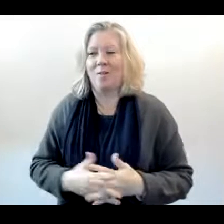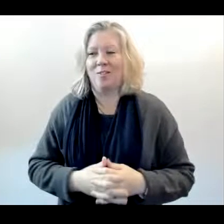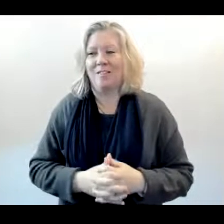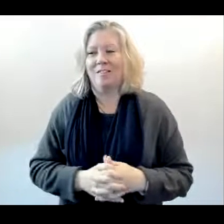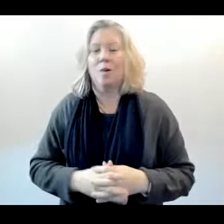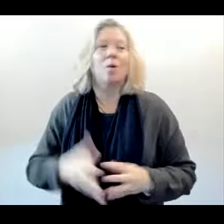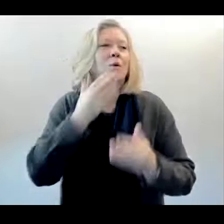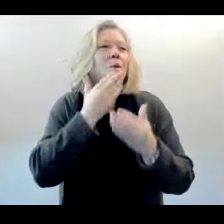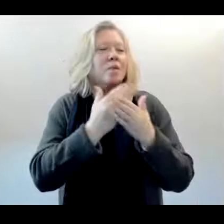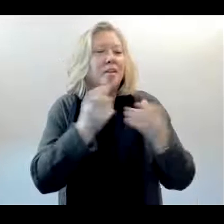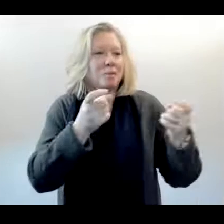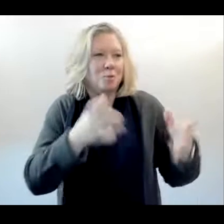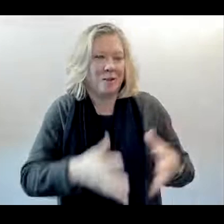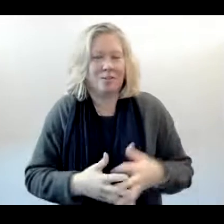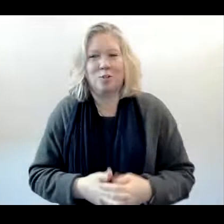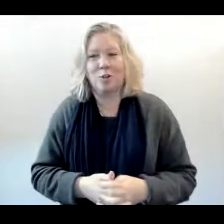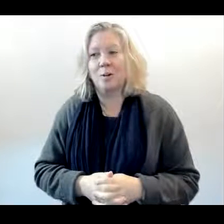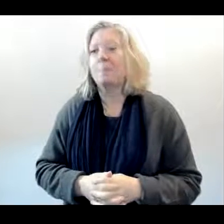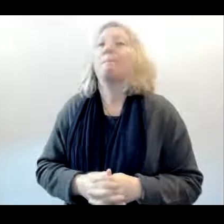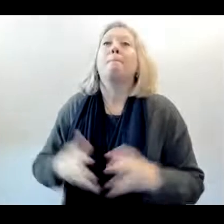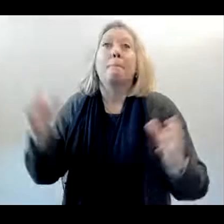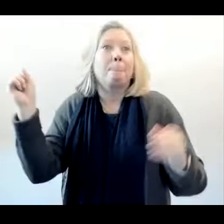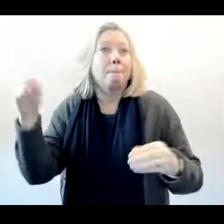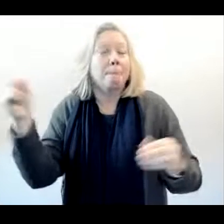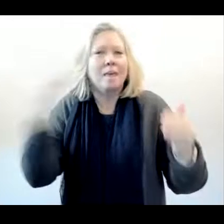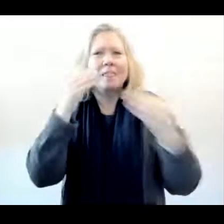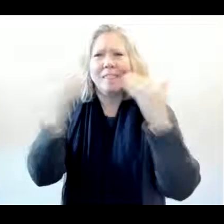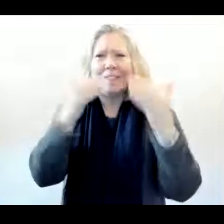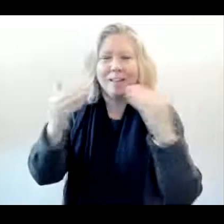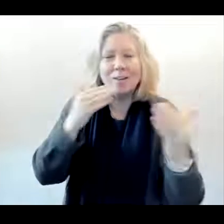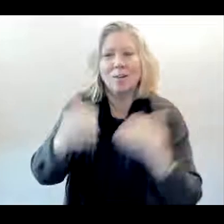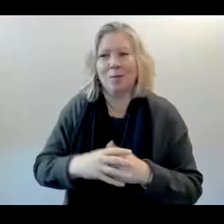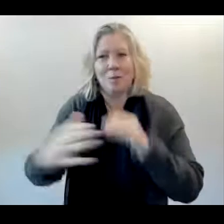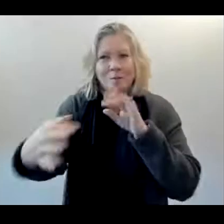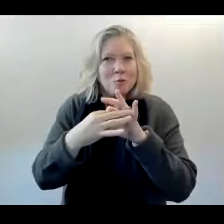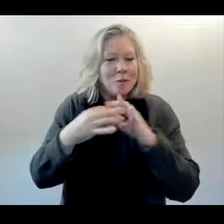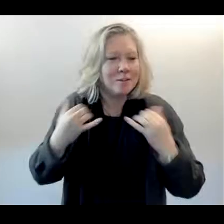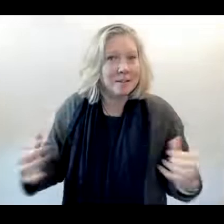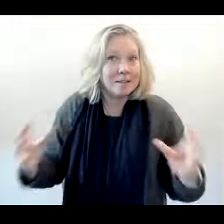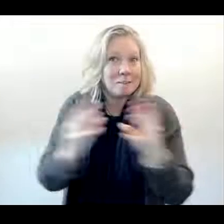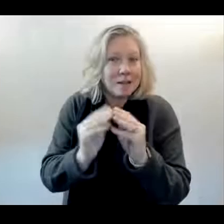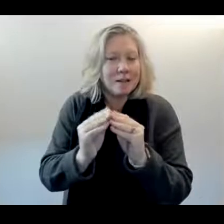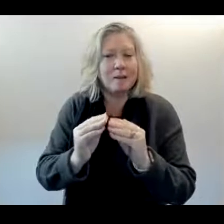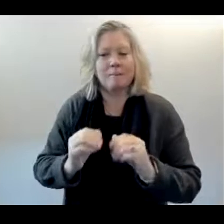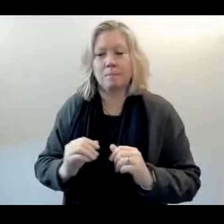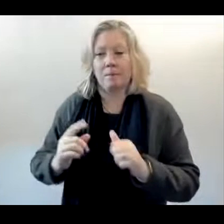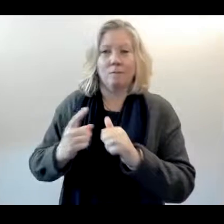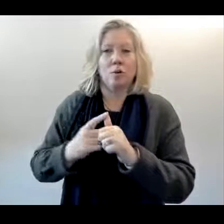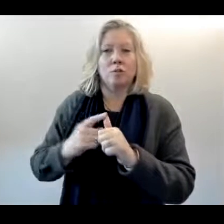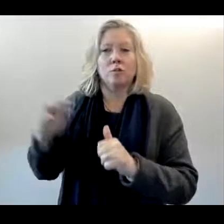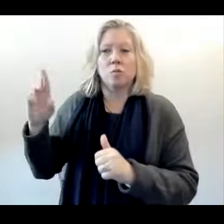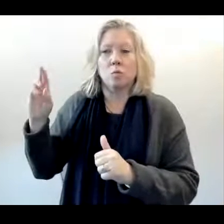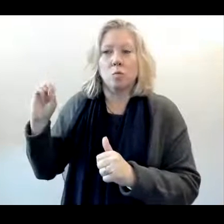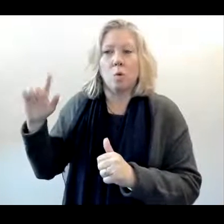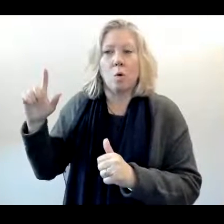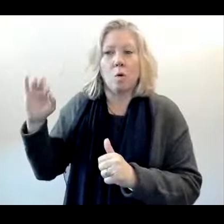Thank you, Director. Yes, everyone, thank you for joining us today. Before we get started formally, we'll take the roll.